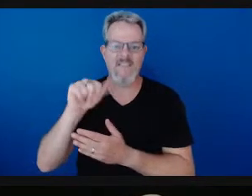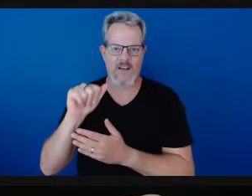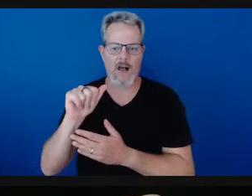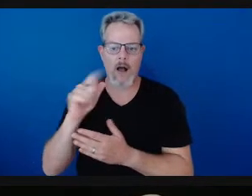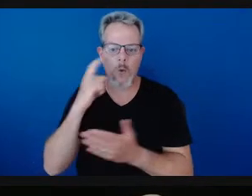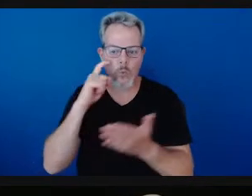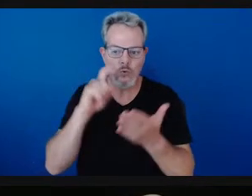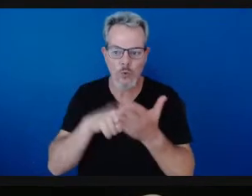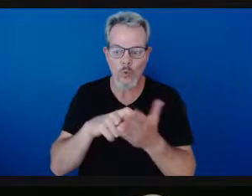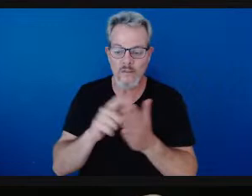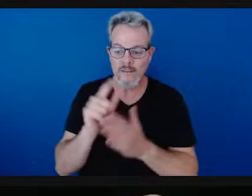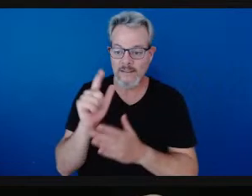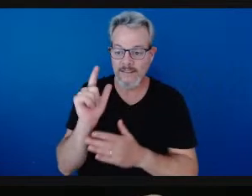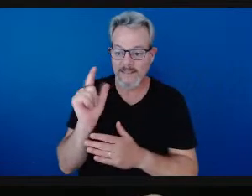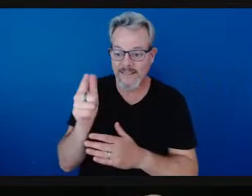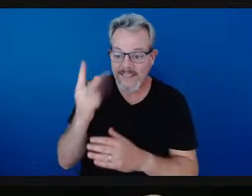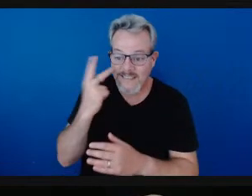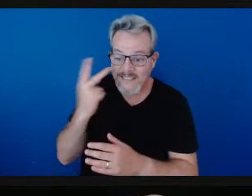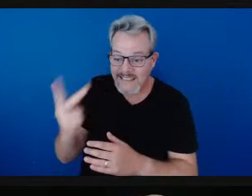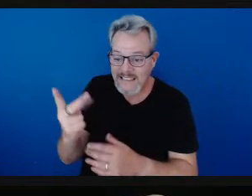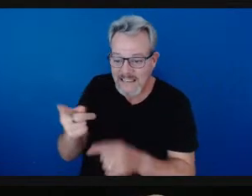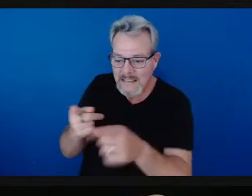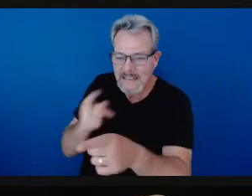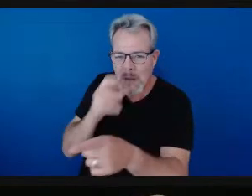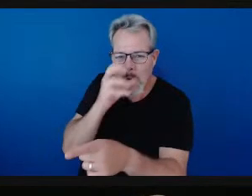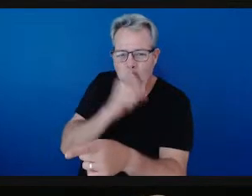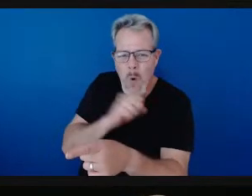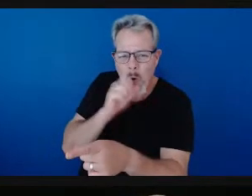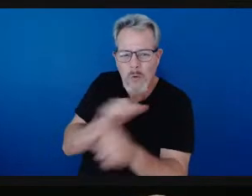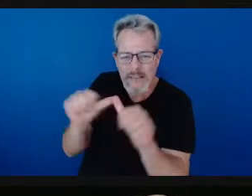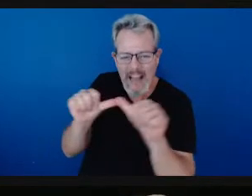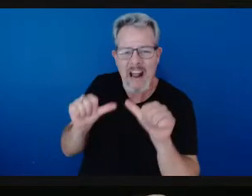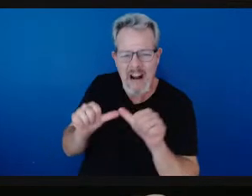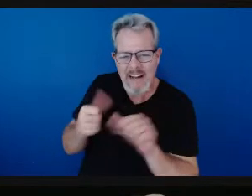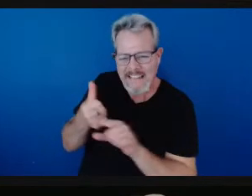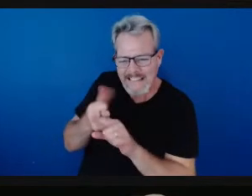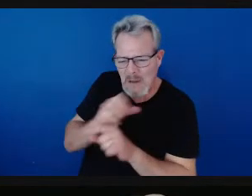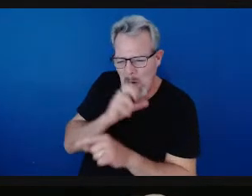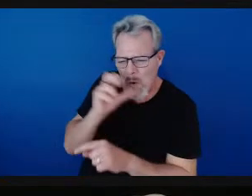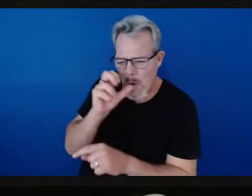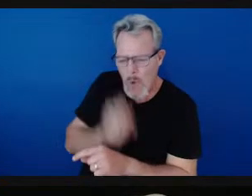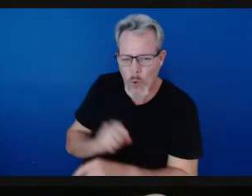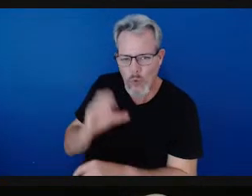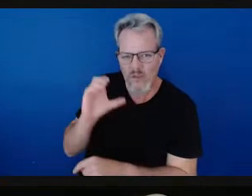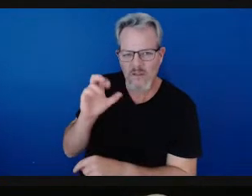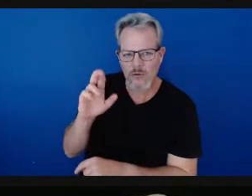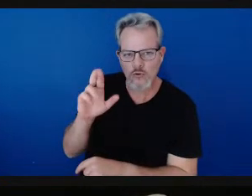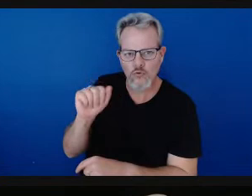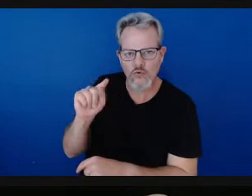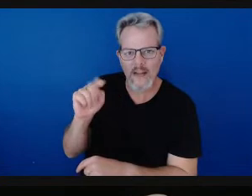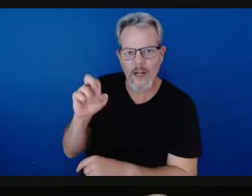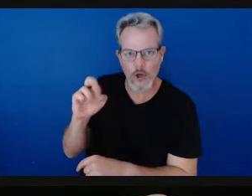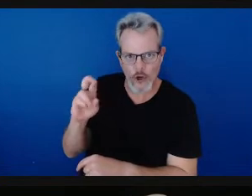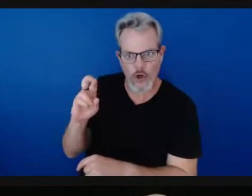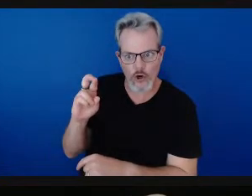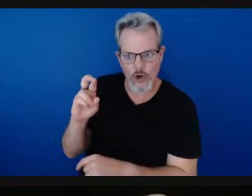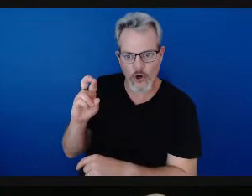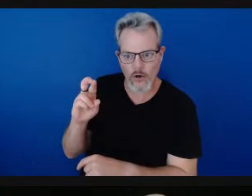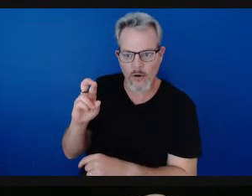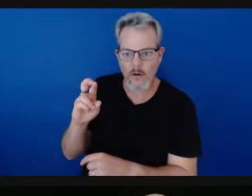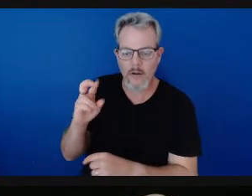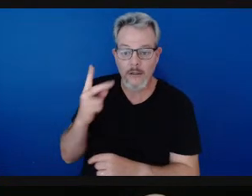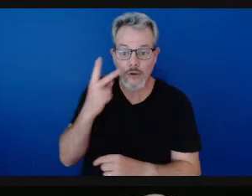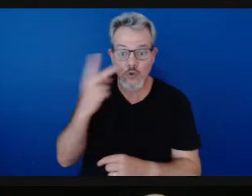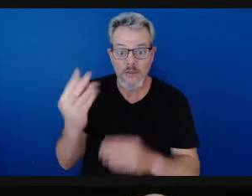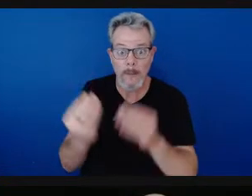into the old crater, not as much lava. It's really focused here in the middle. So what you can see here, this does jump one time, but what we